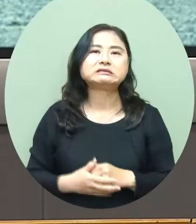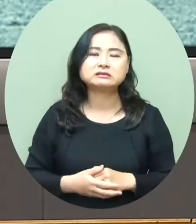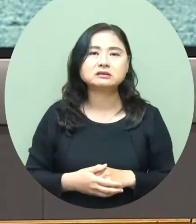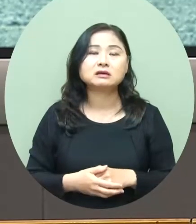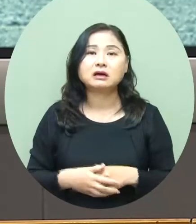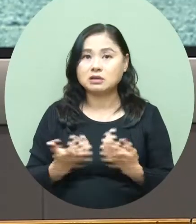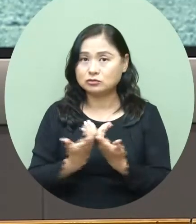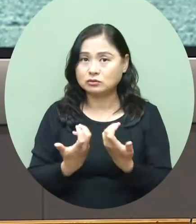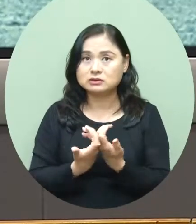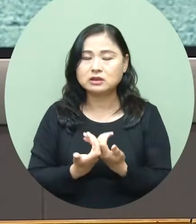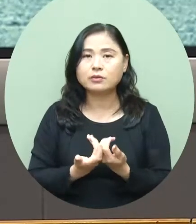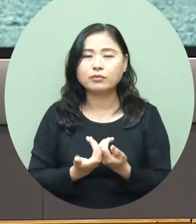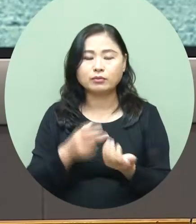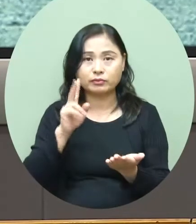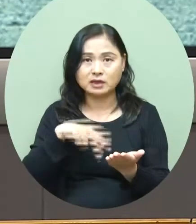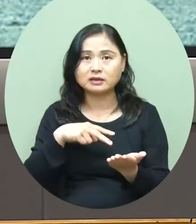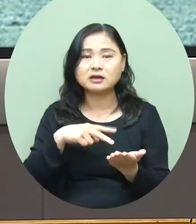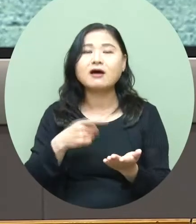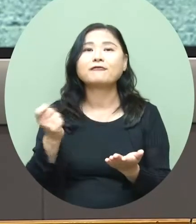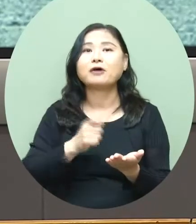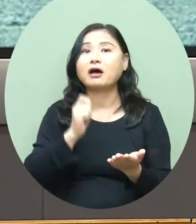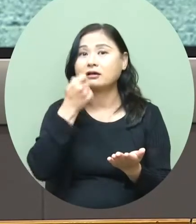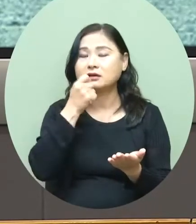In terms of the absolute number,